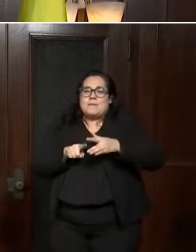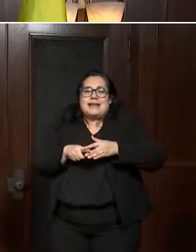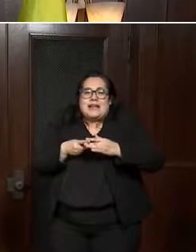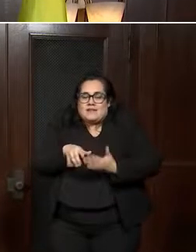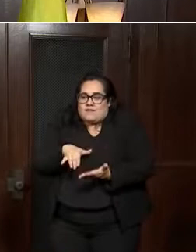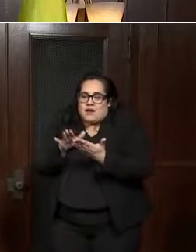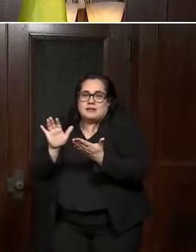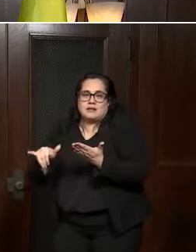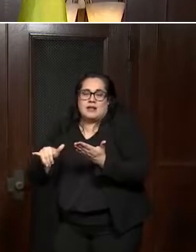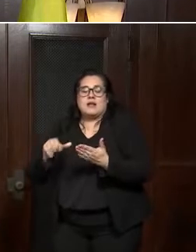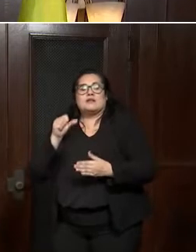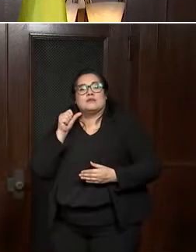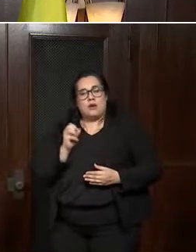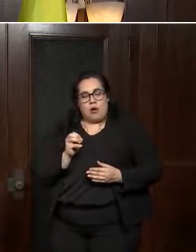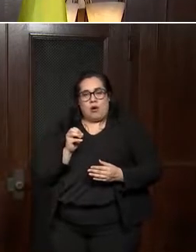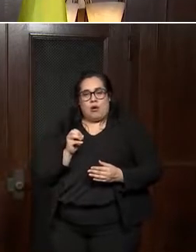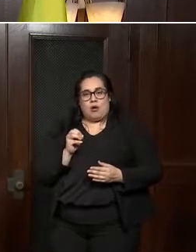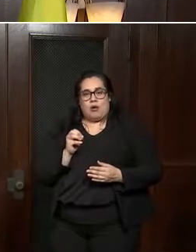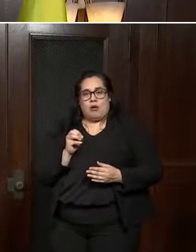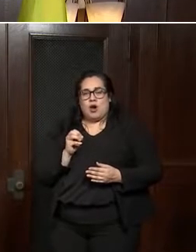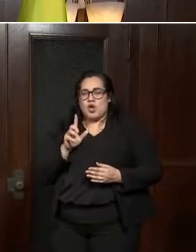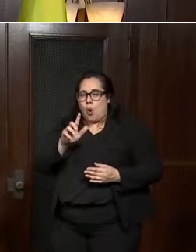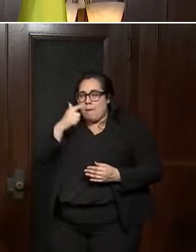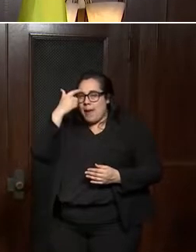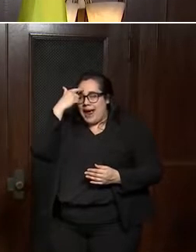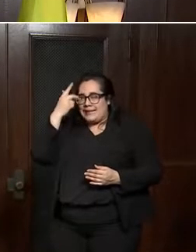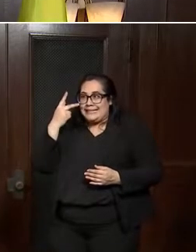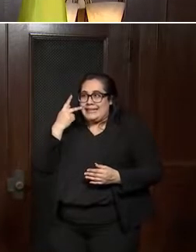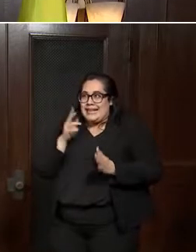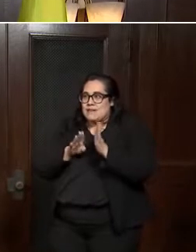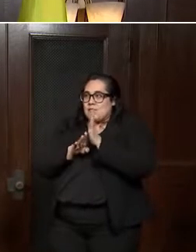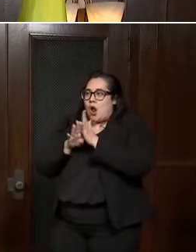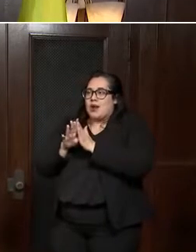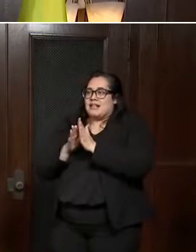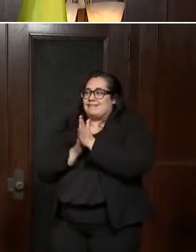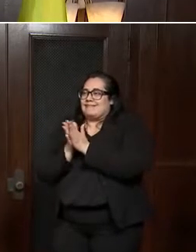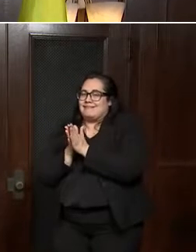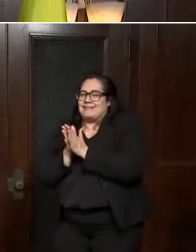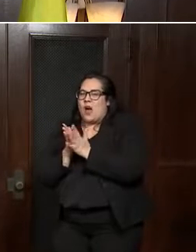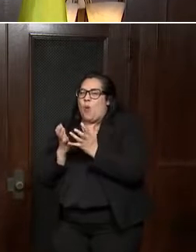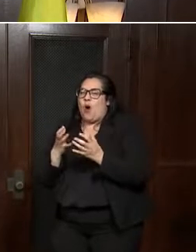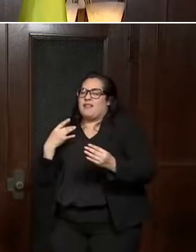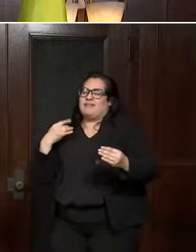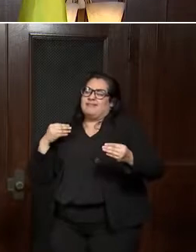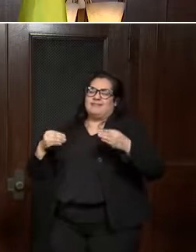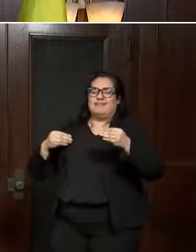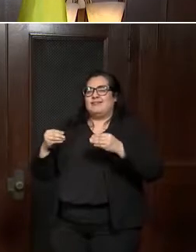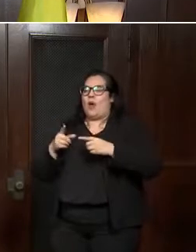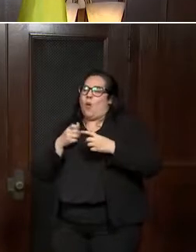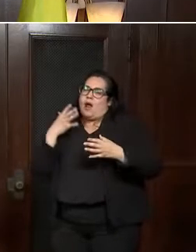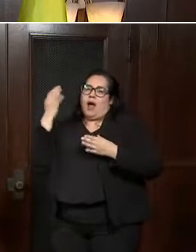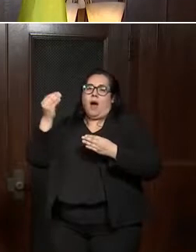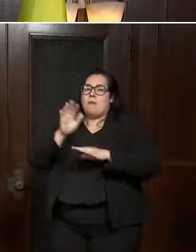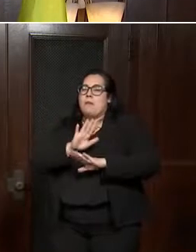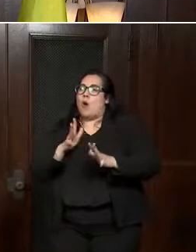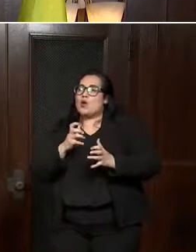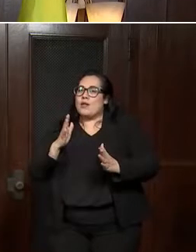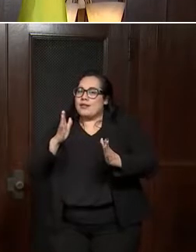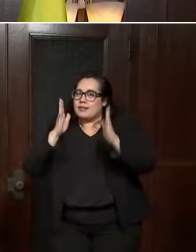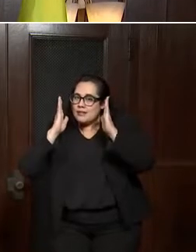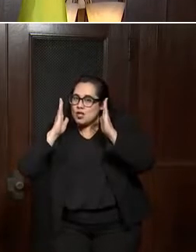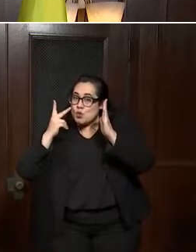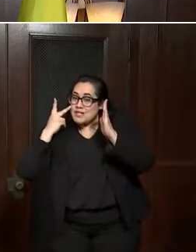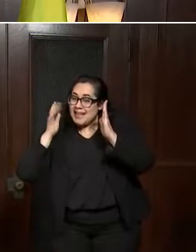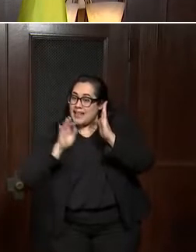that. So your mind sees progress and says, let's let it up, but I want you to hear that when you see